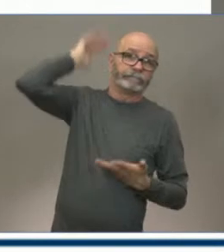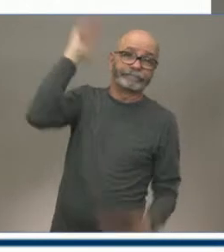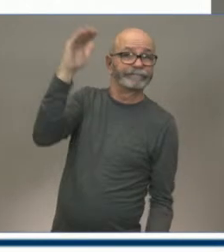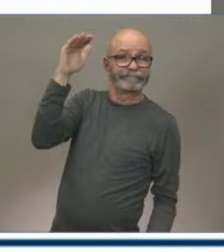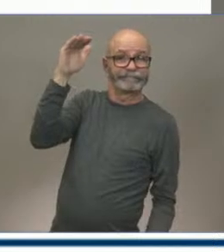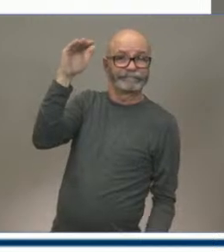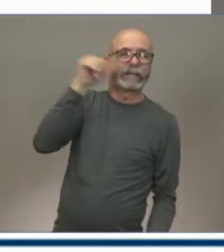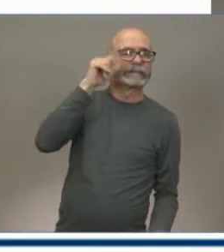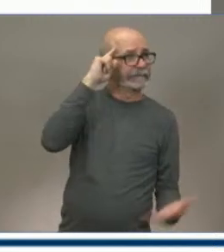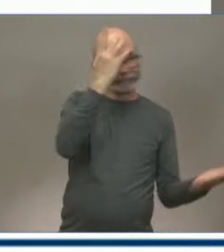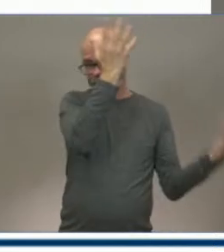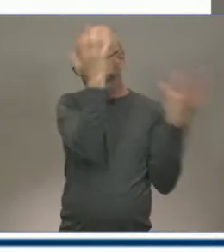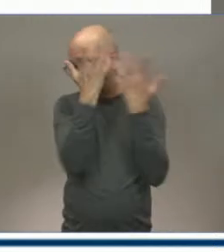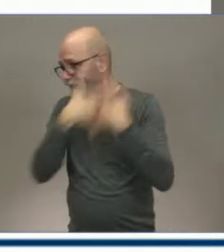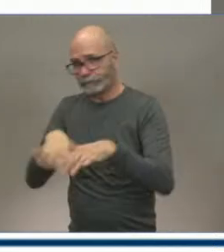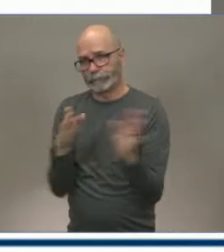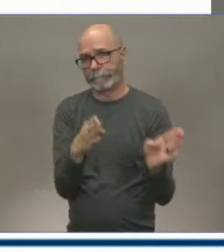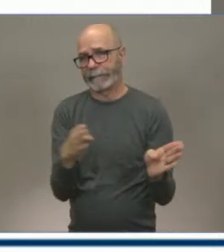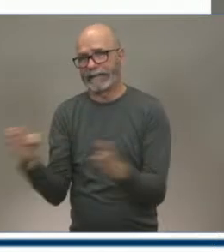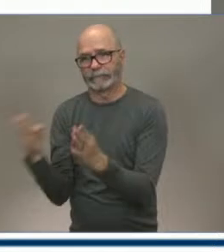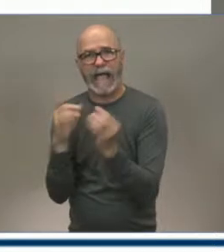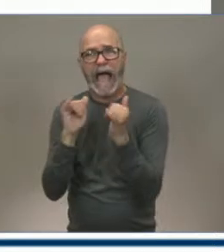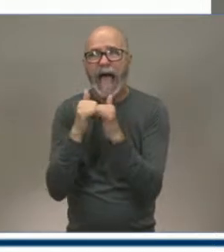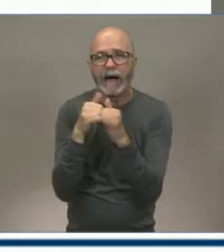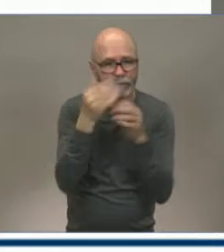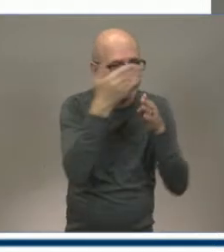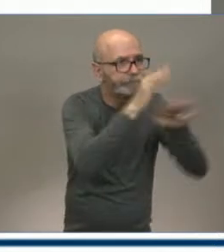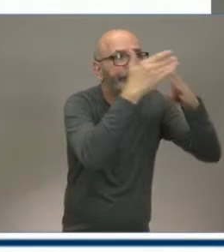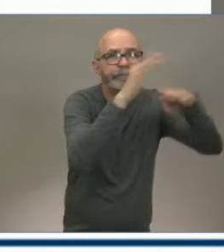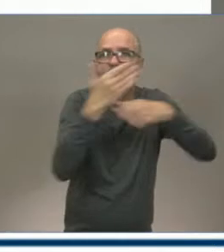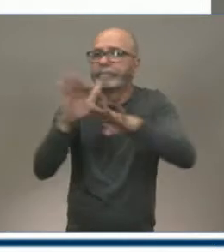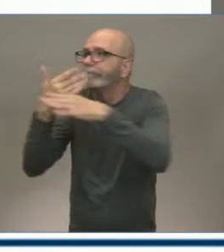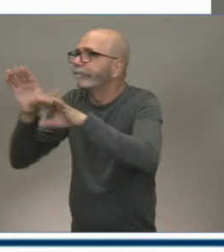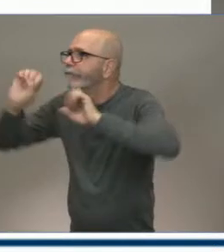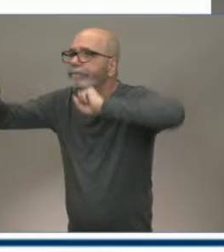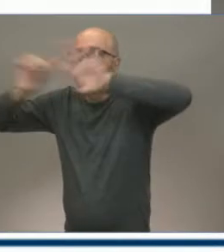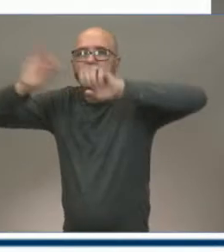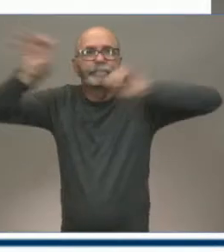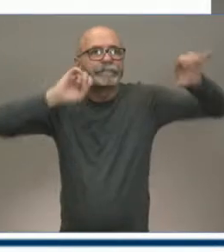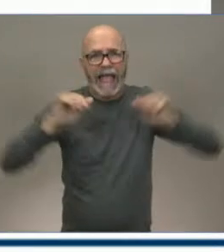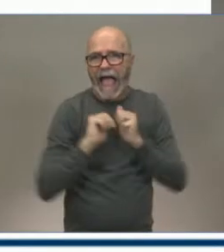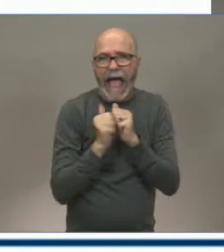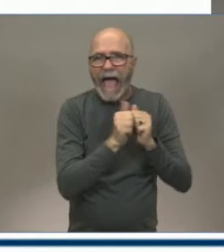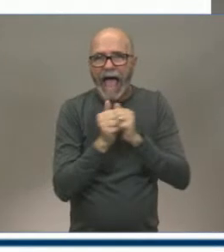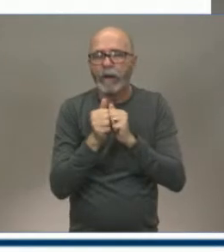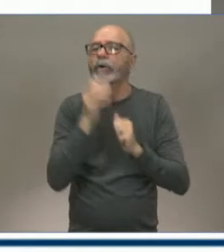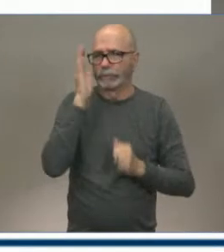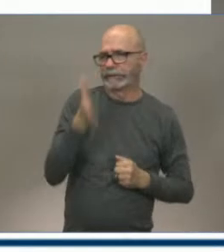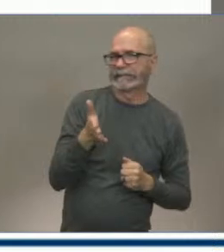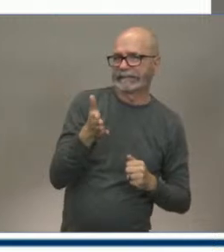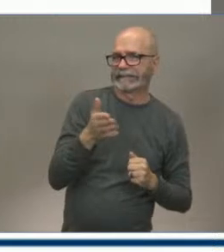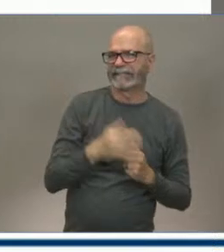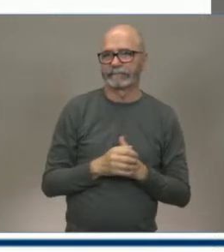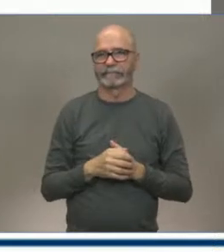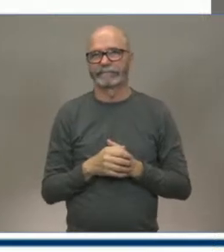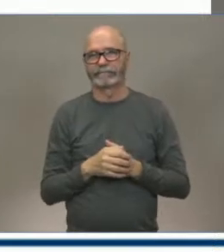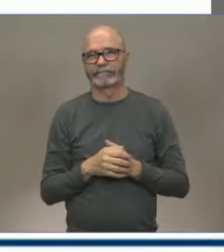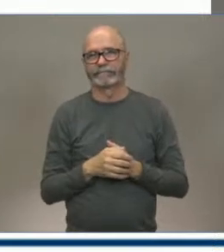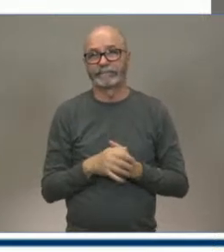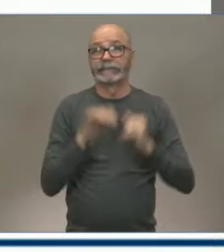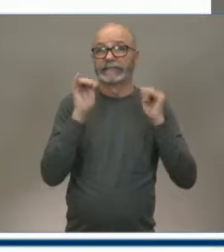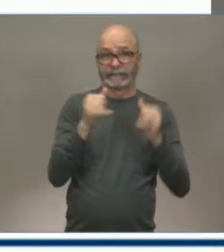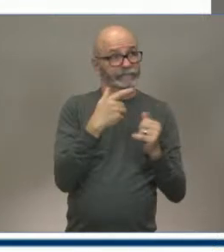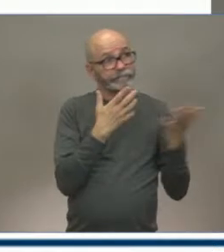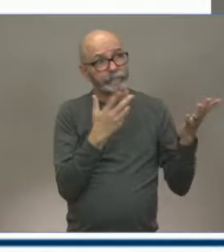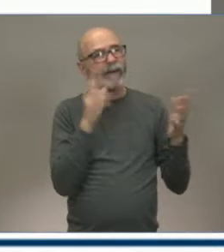much larger community-based clinics to allow us to meet the demand and use the vaccine that we anticipate